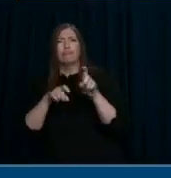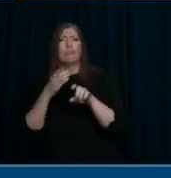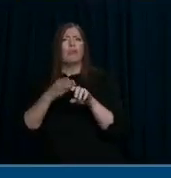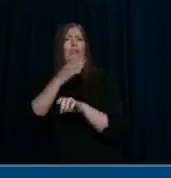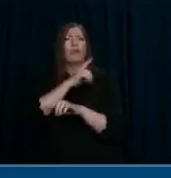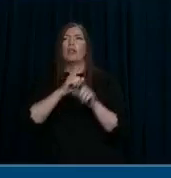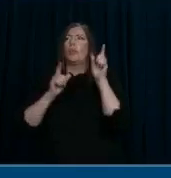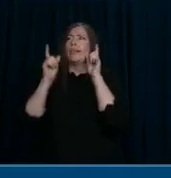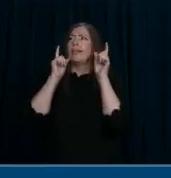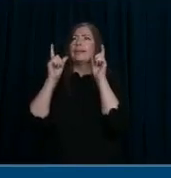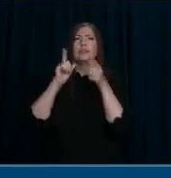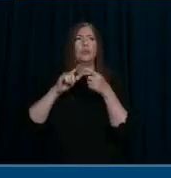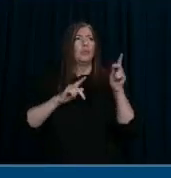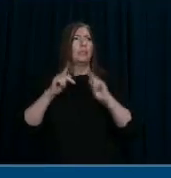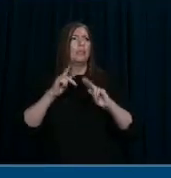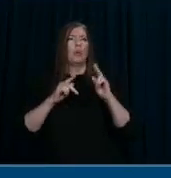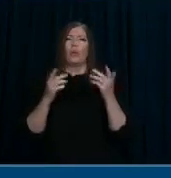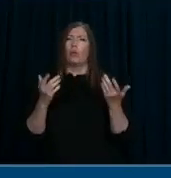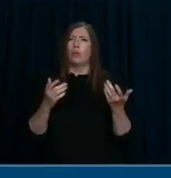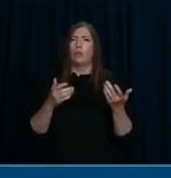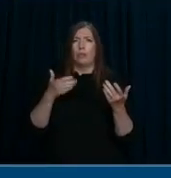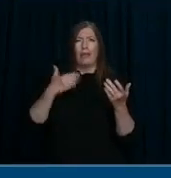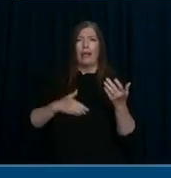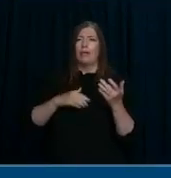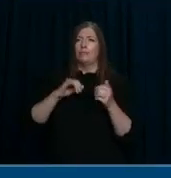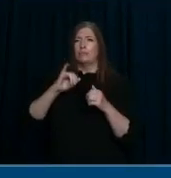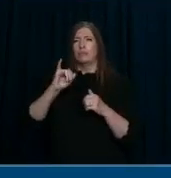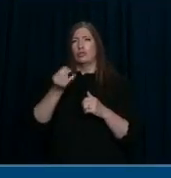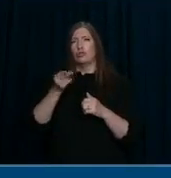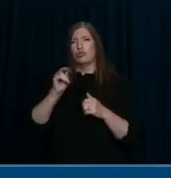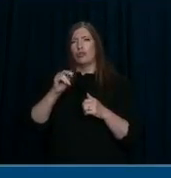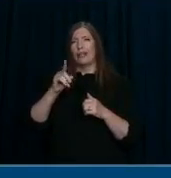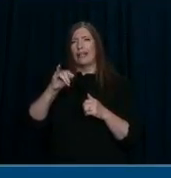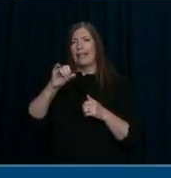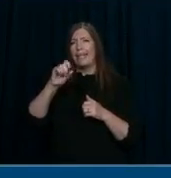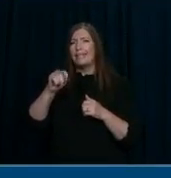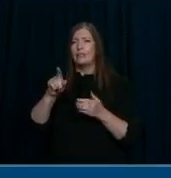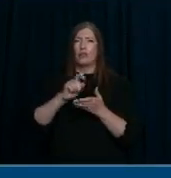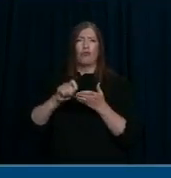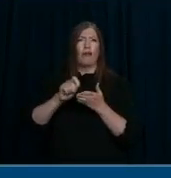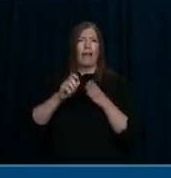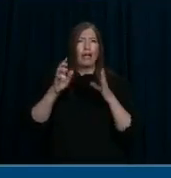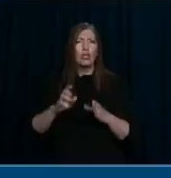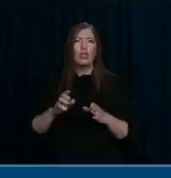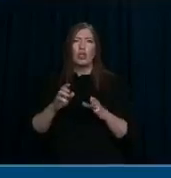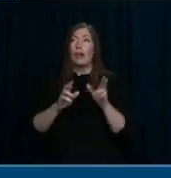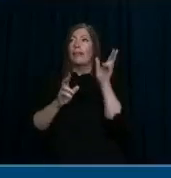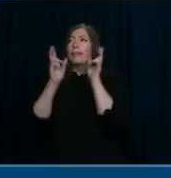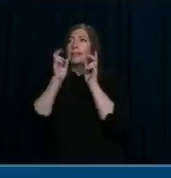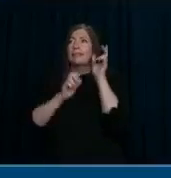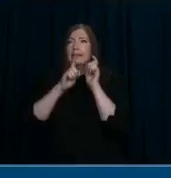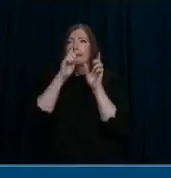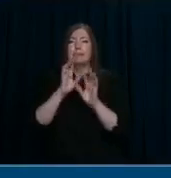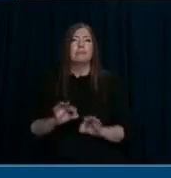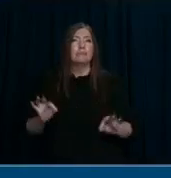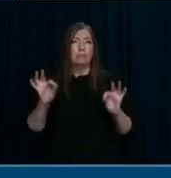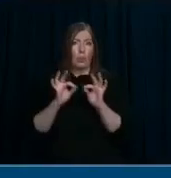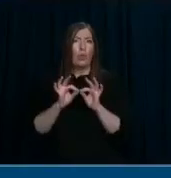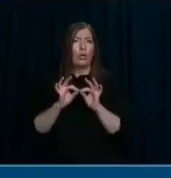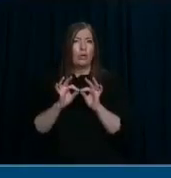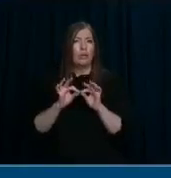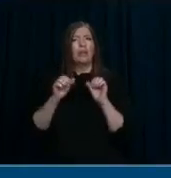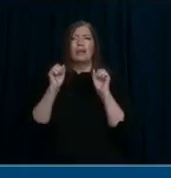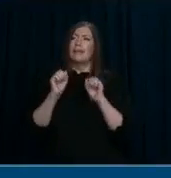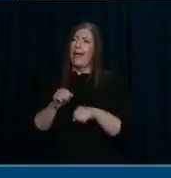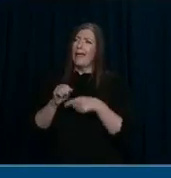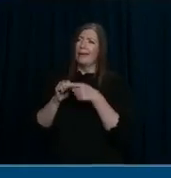listen to folks. I'm a journalist and a writer, and listening is important. So we can reach